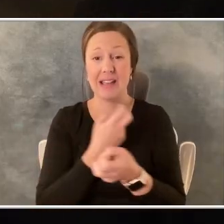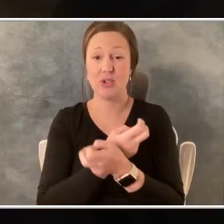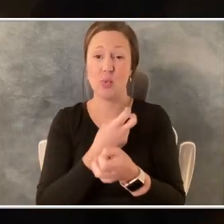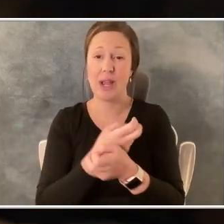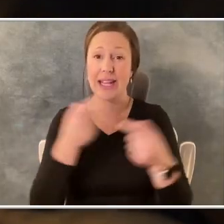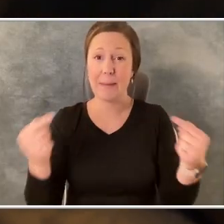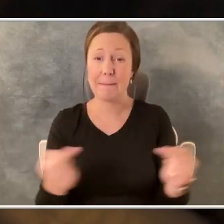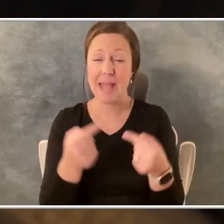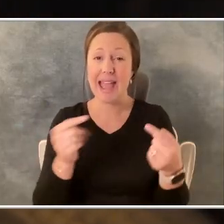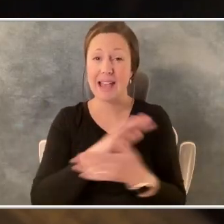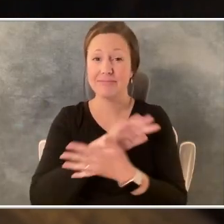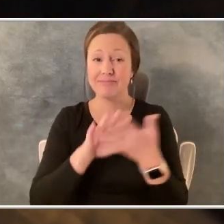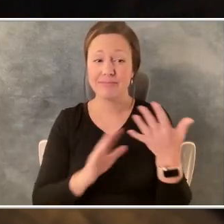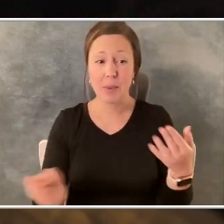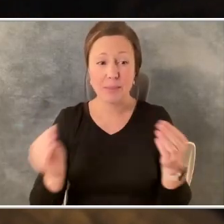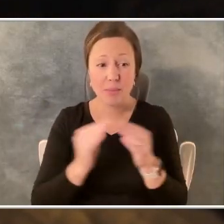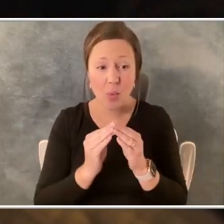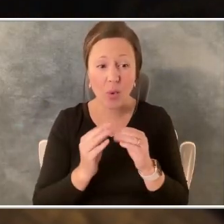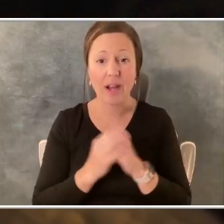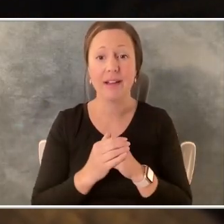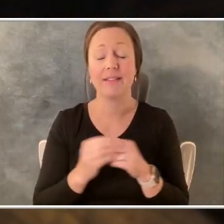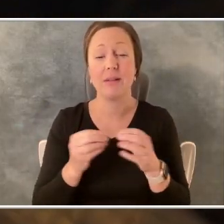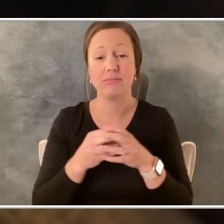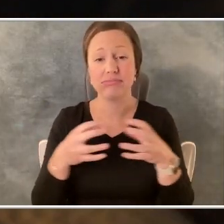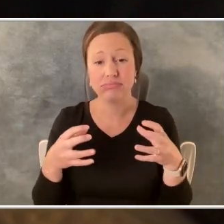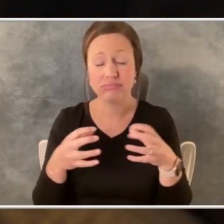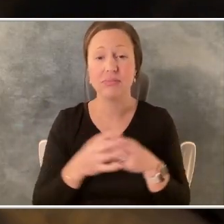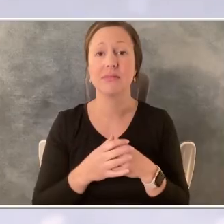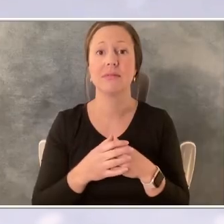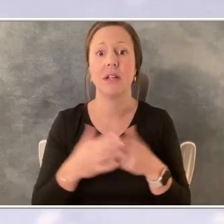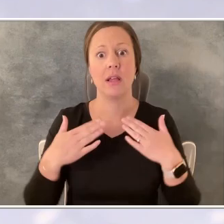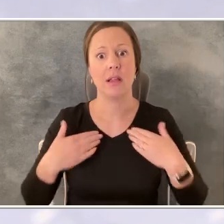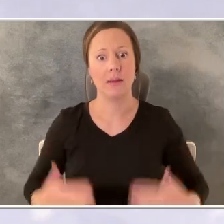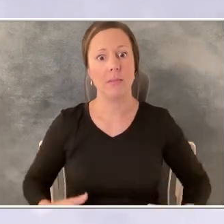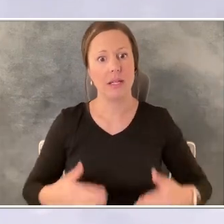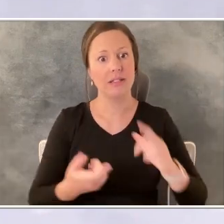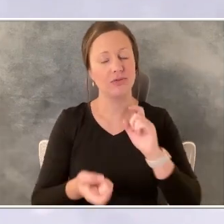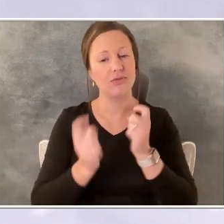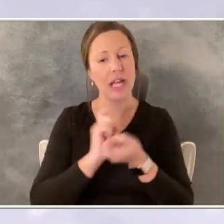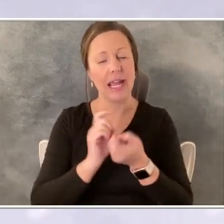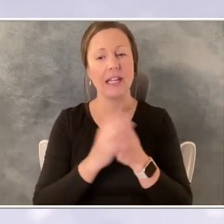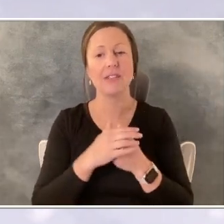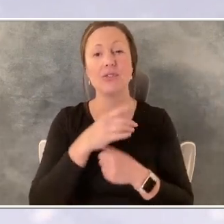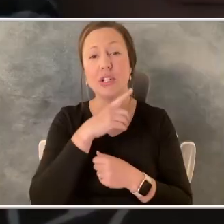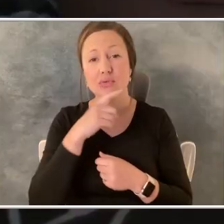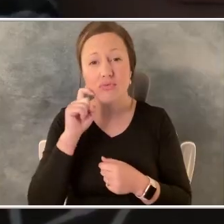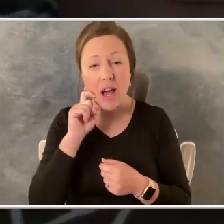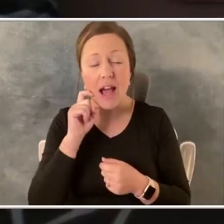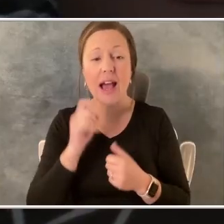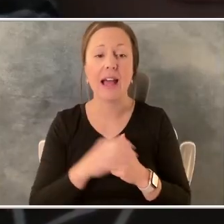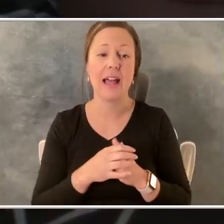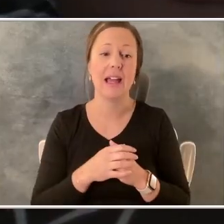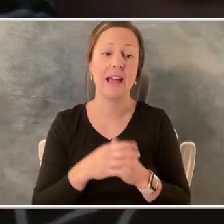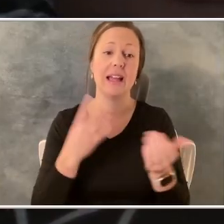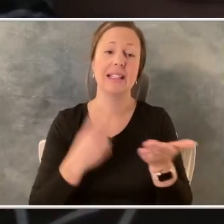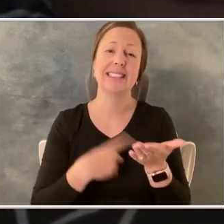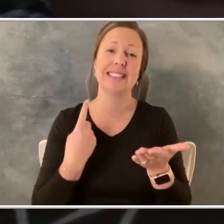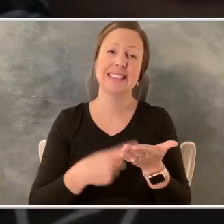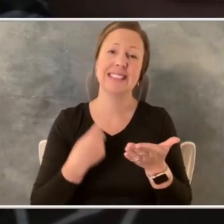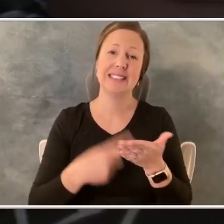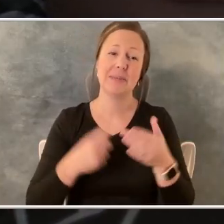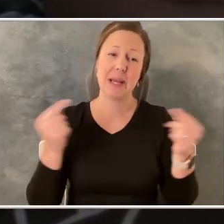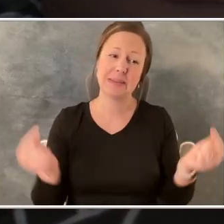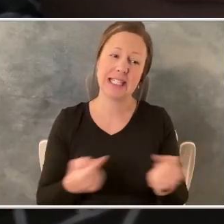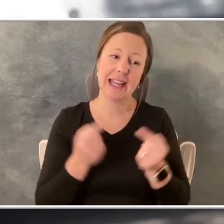more widespread inflammation from it. The body changes, the dryness, sometimes the achy. It hasn't been